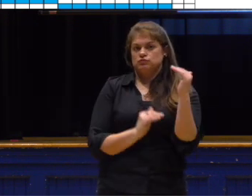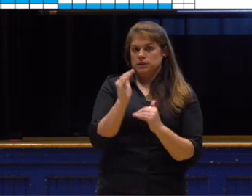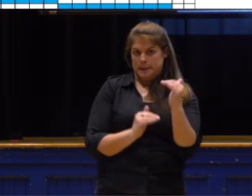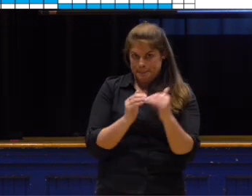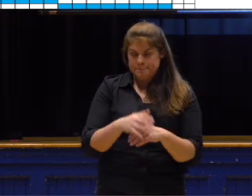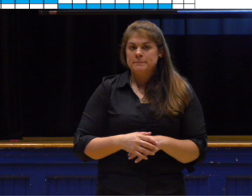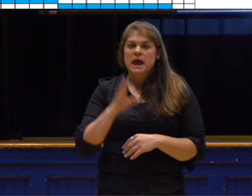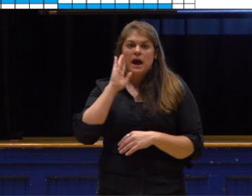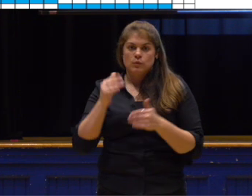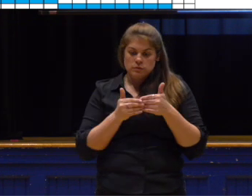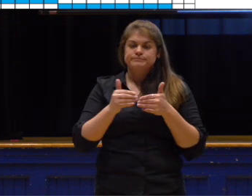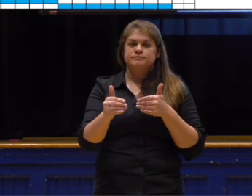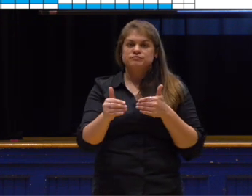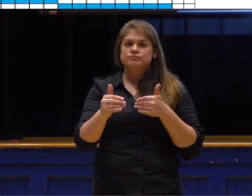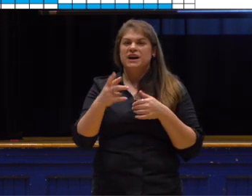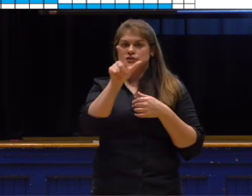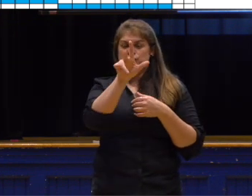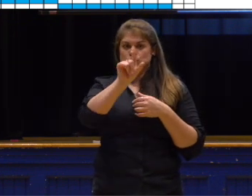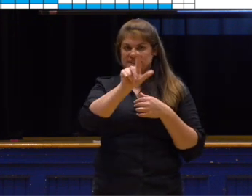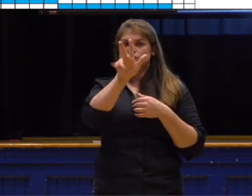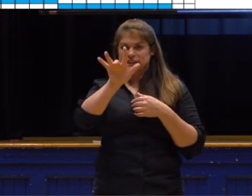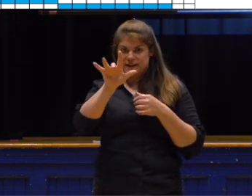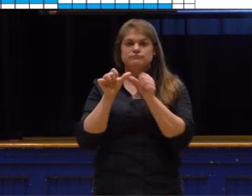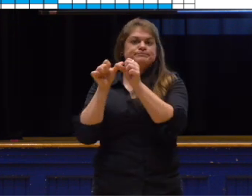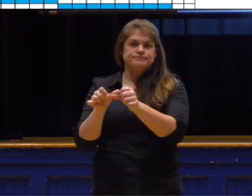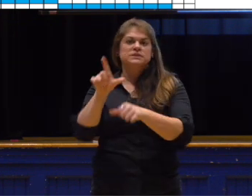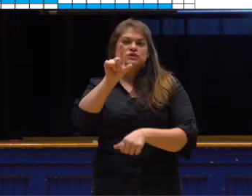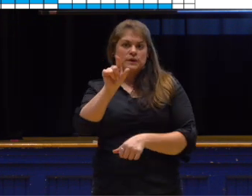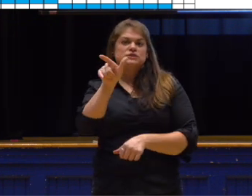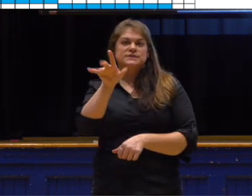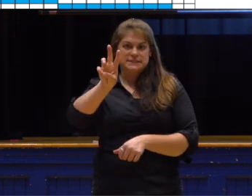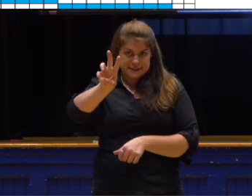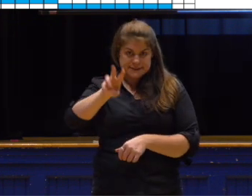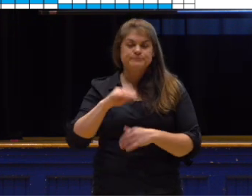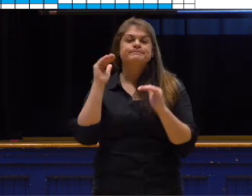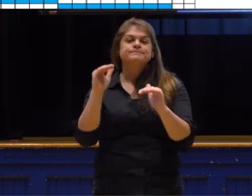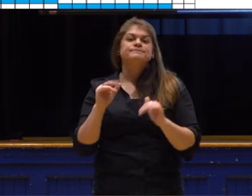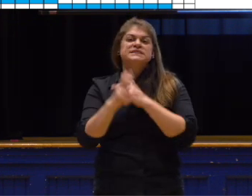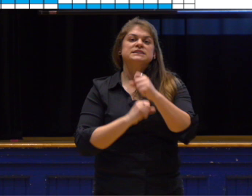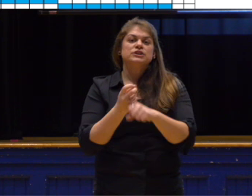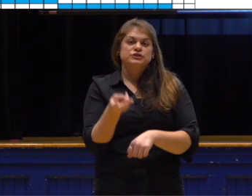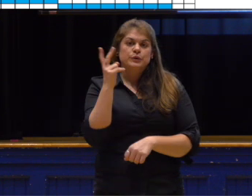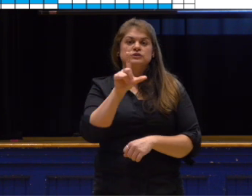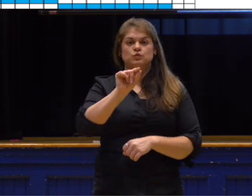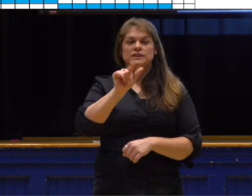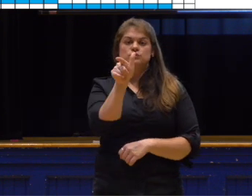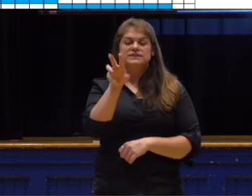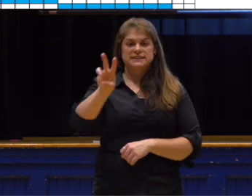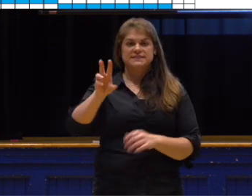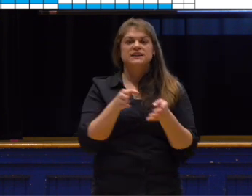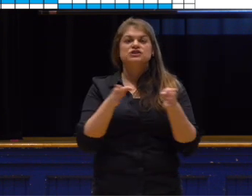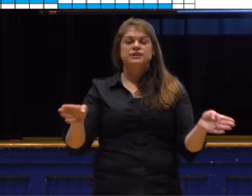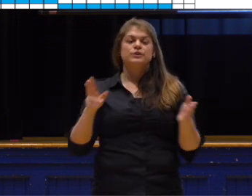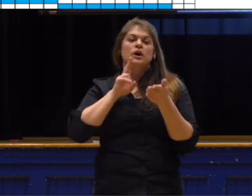and will be for the remainder of 25 into early 26. Year 2, which is 2026, the general